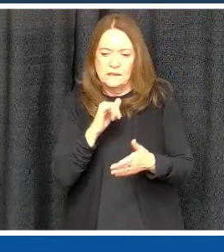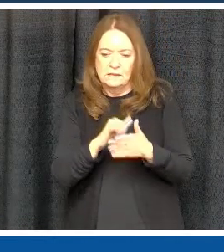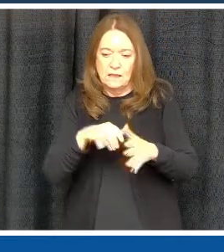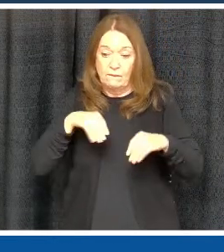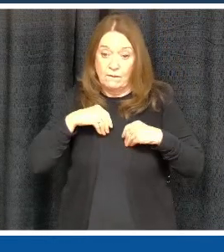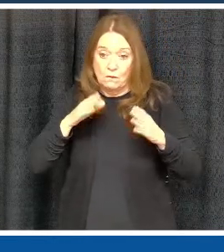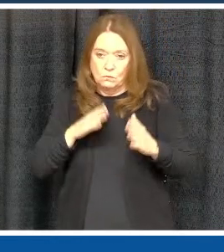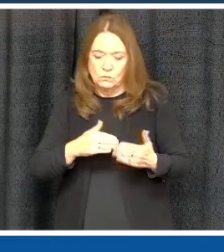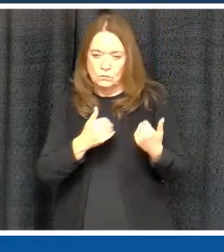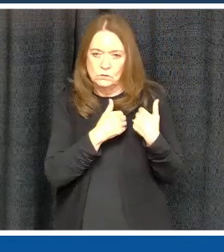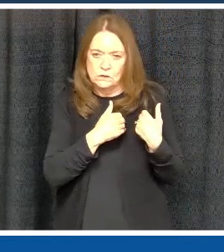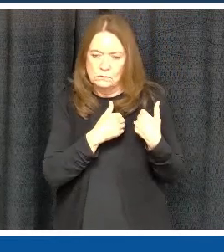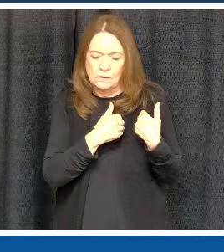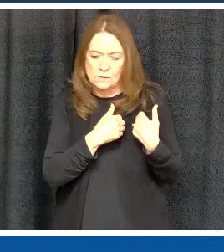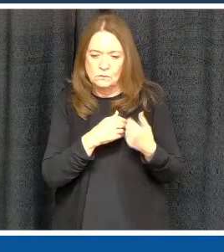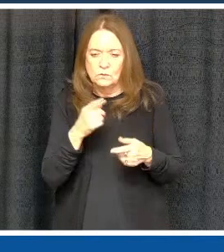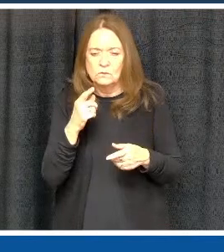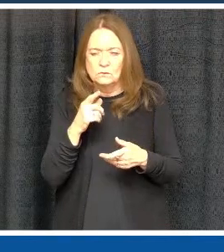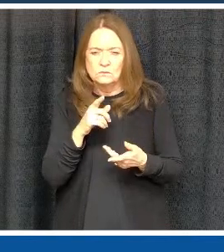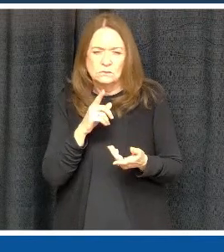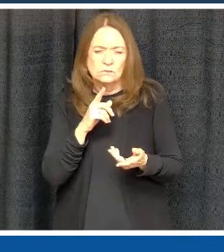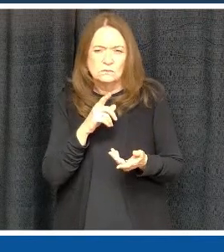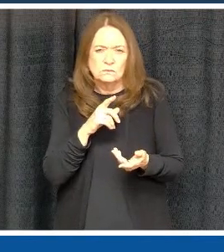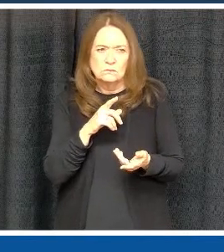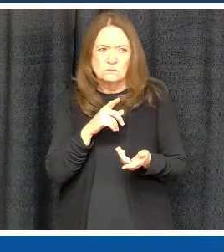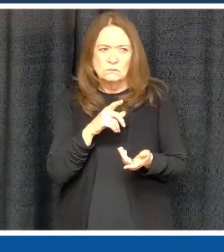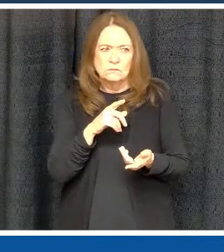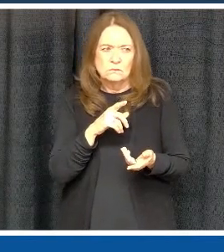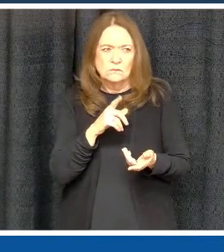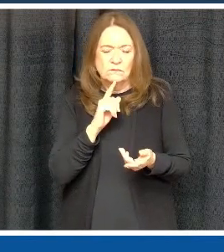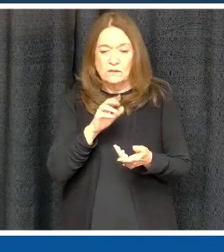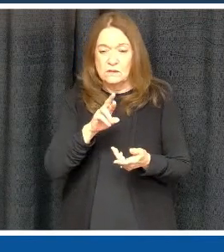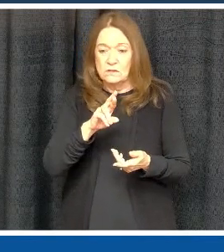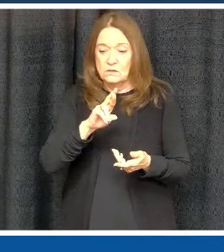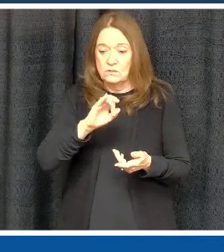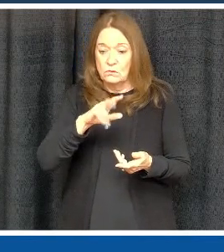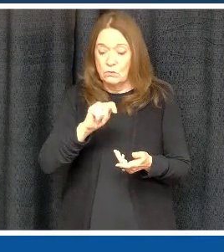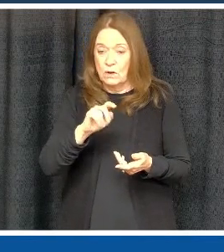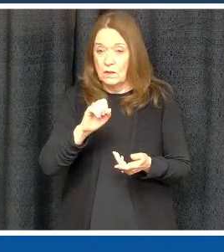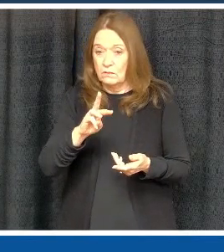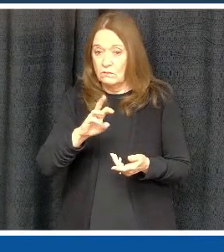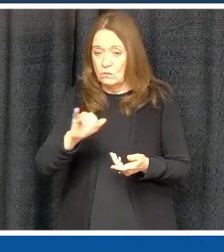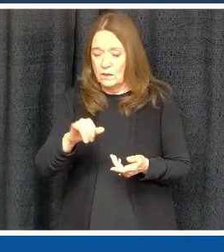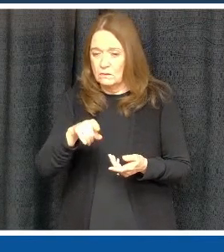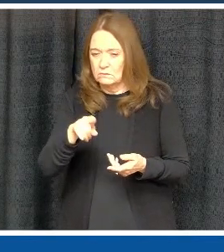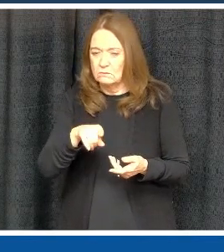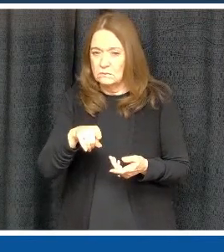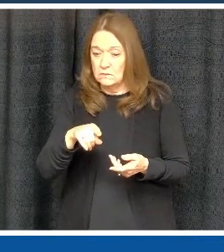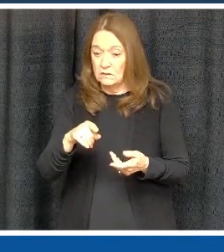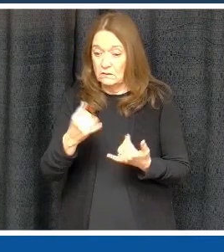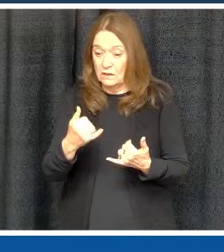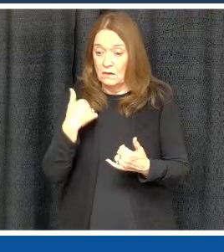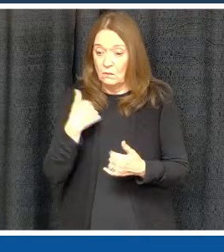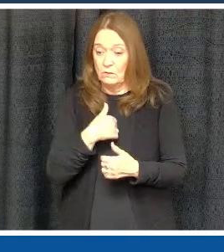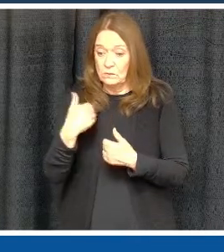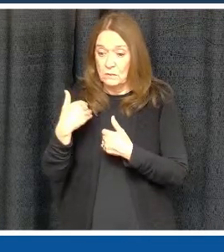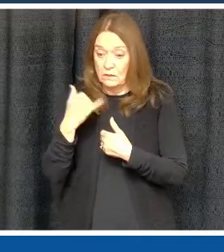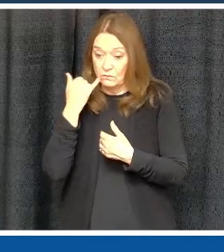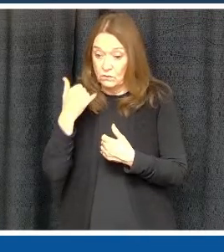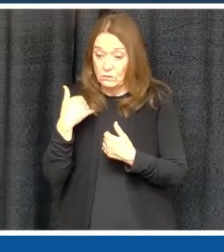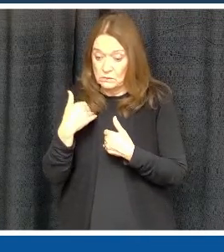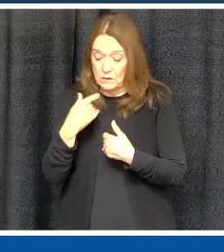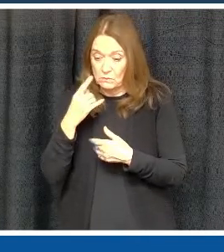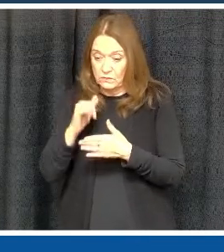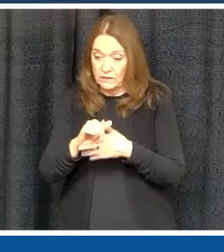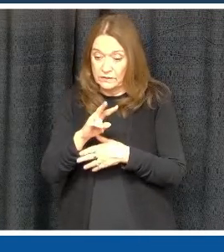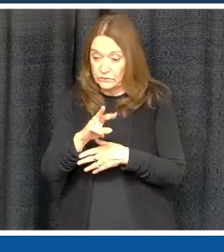responsible. If it's in the right of way, typically we're the owner of that. So if we're now responsible for maintaining 2 foot, 3 foot, or any